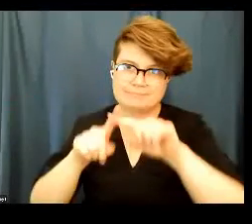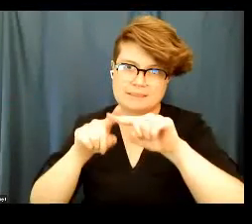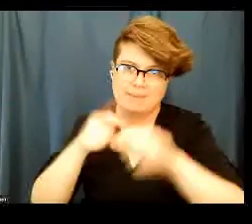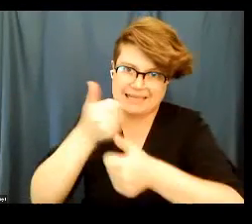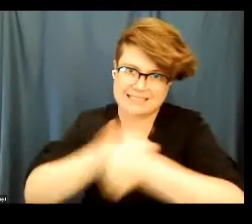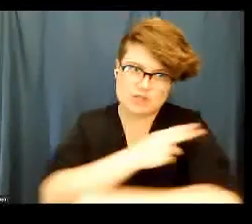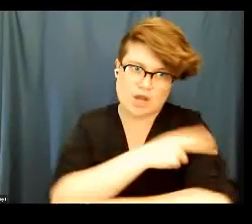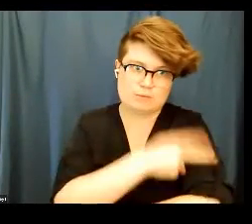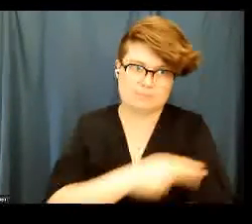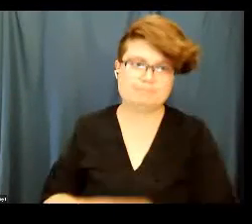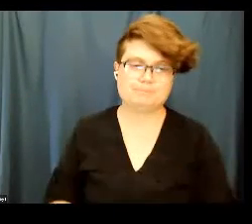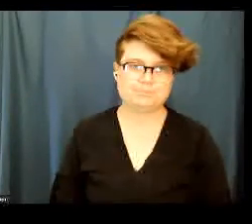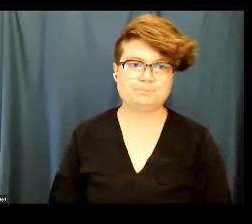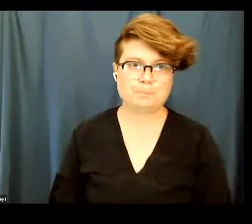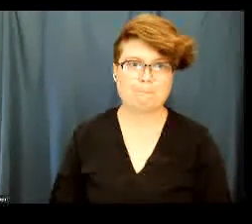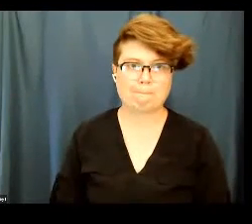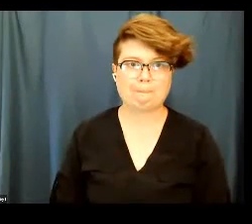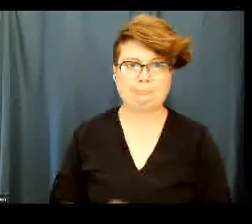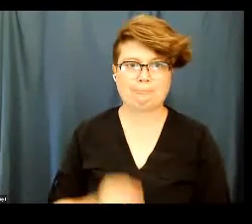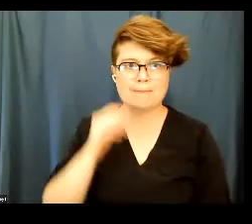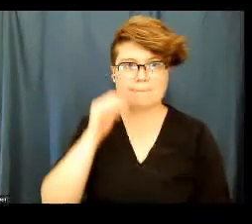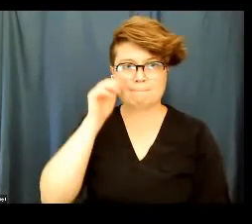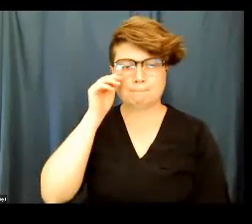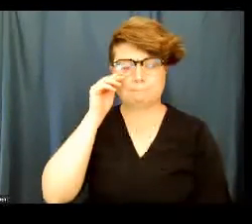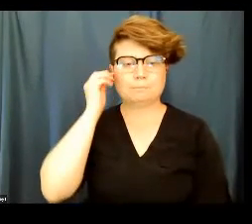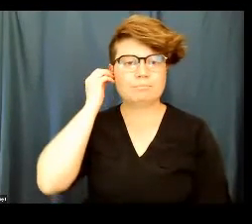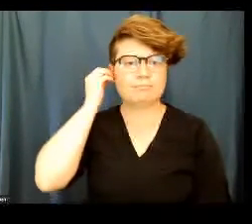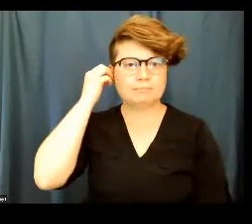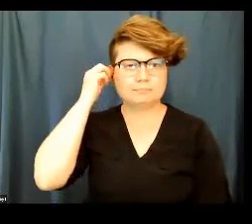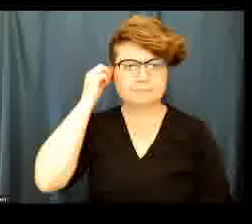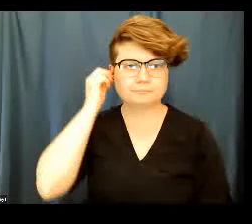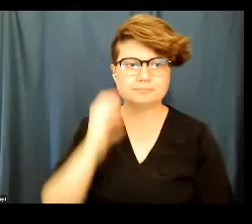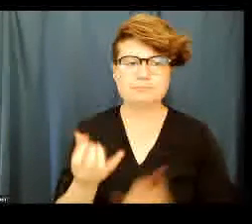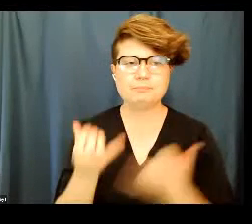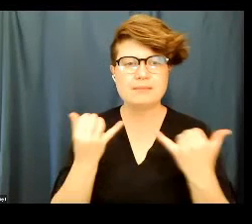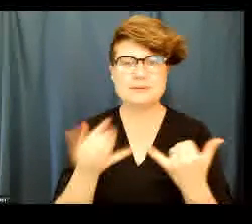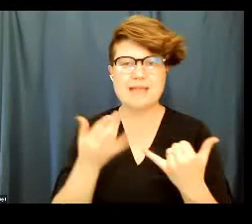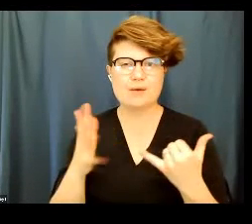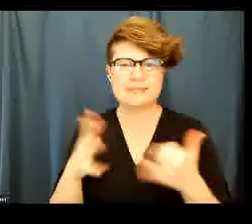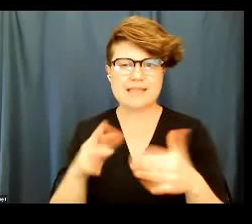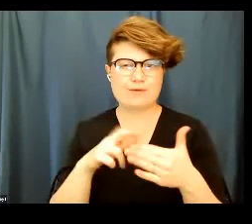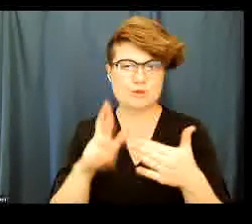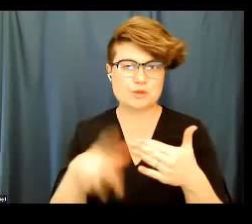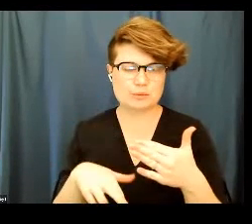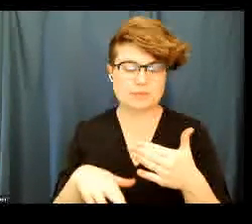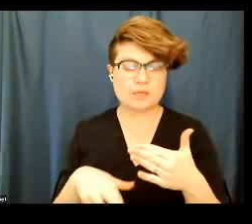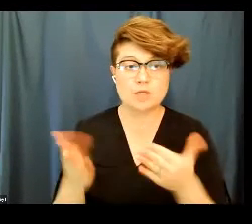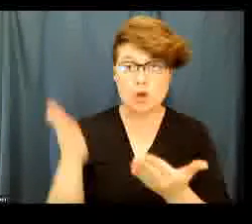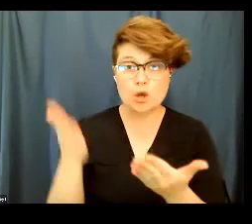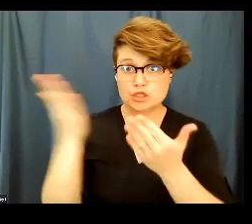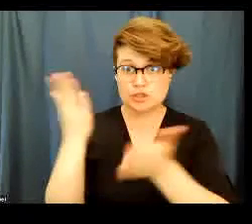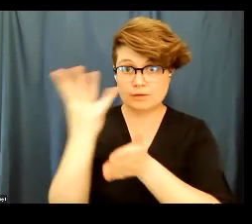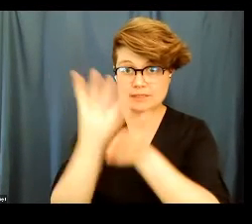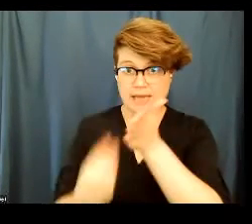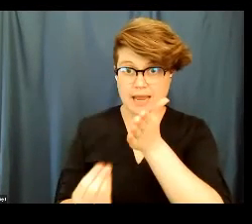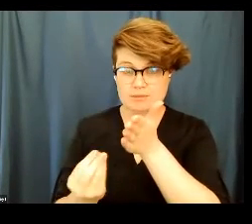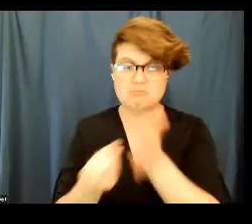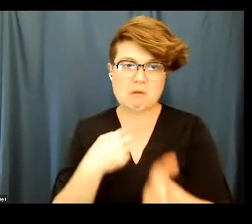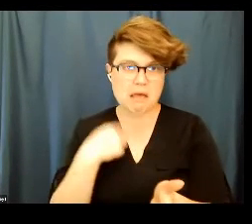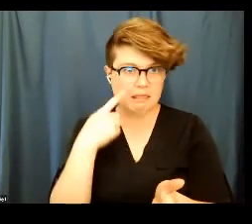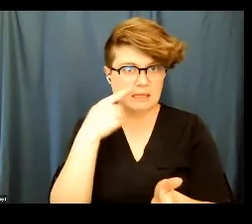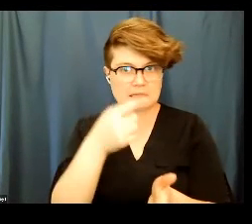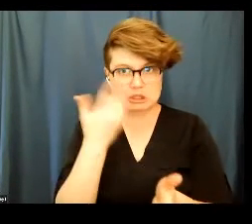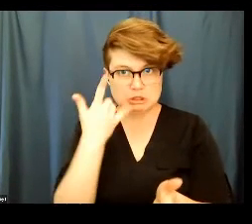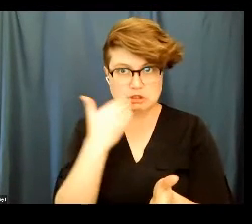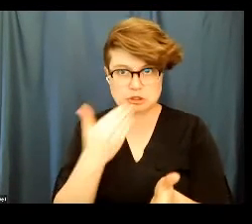All right, so now this is kind of the results from example one. So the service gaps, this one actually looks pretty good so far.